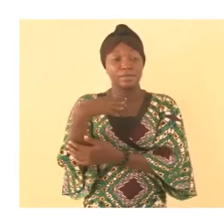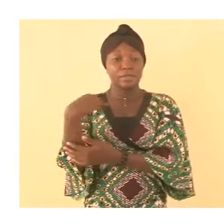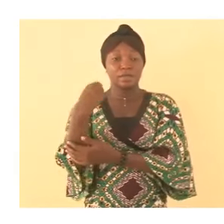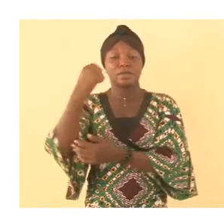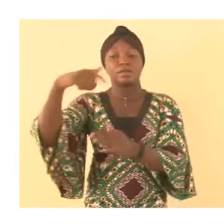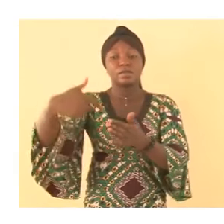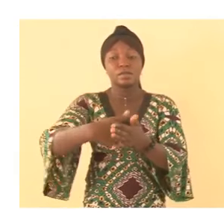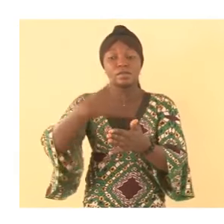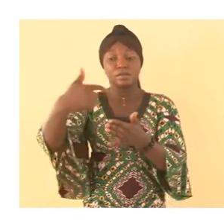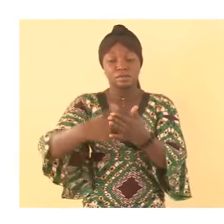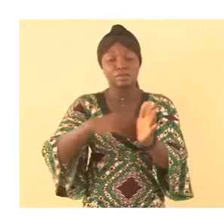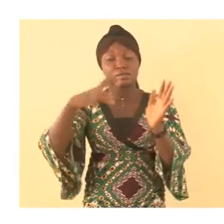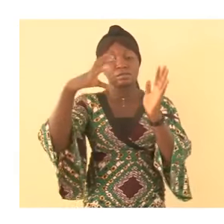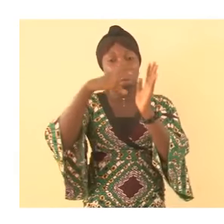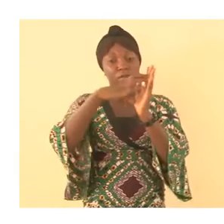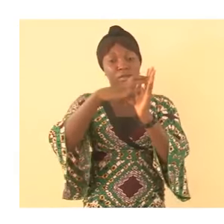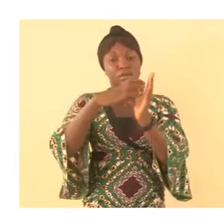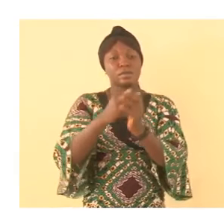and the gospel passage,